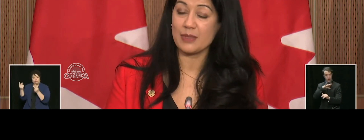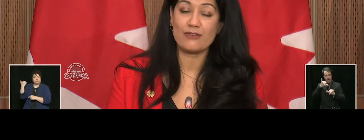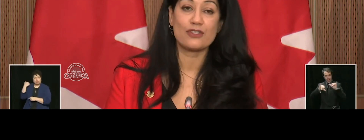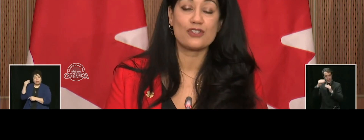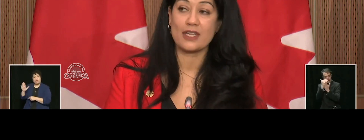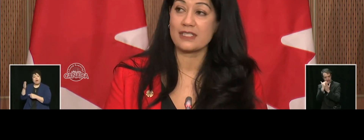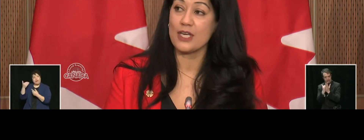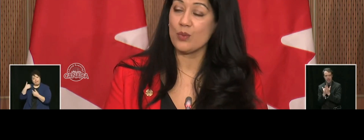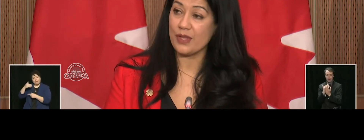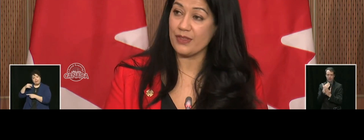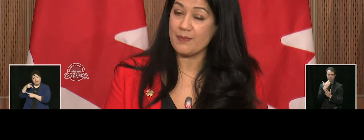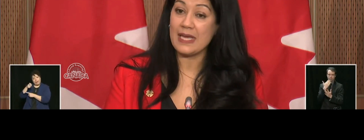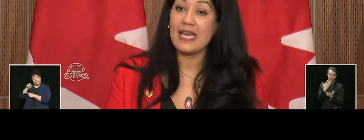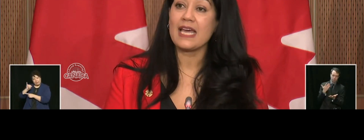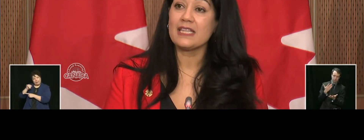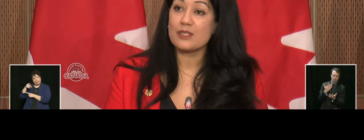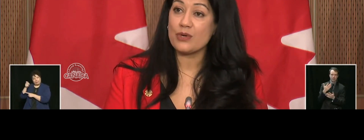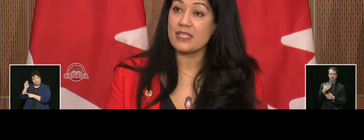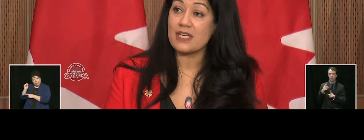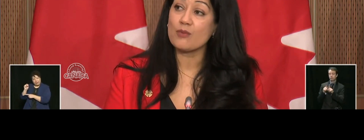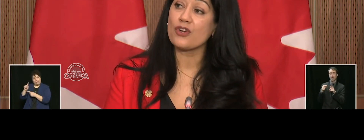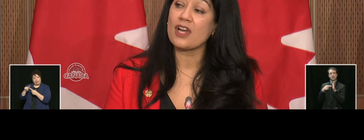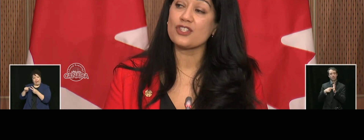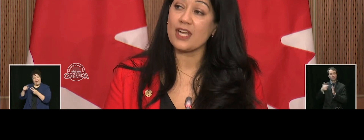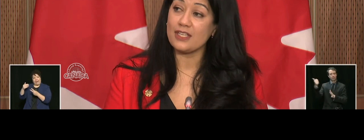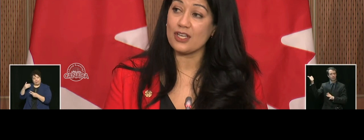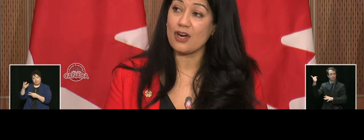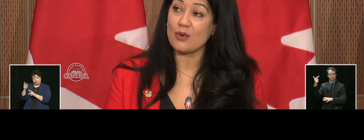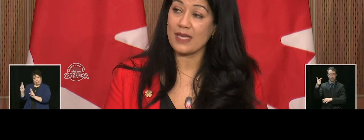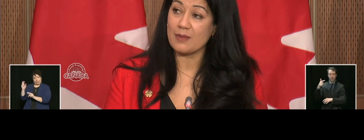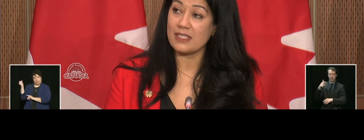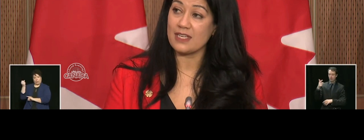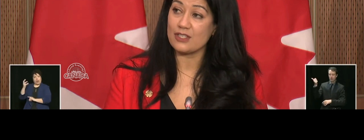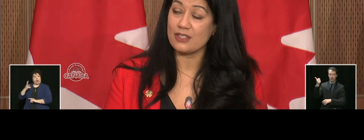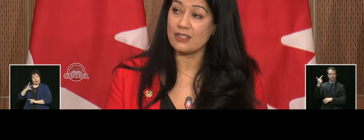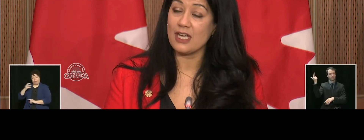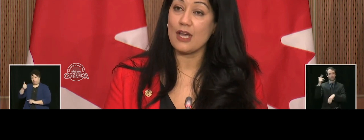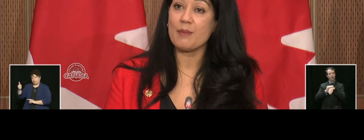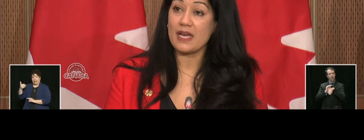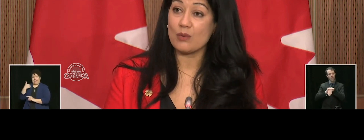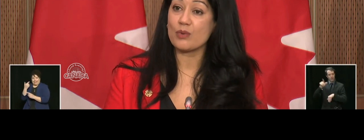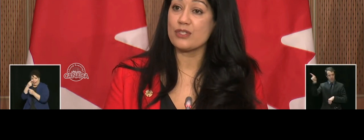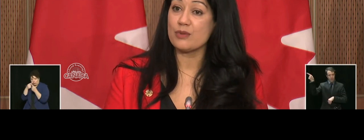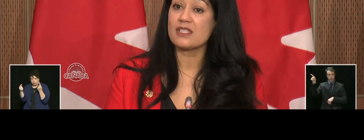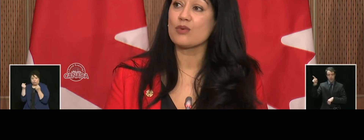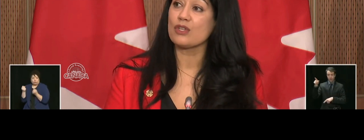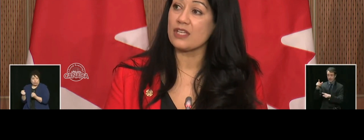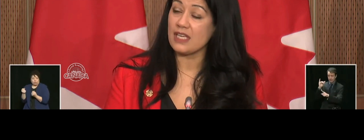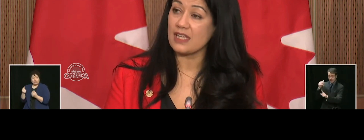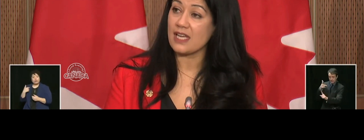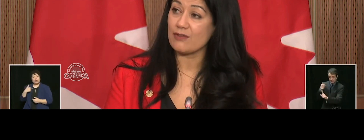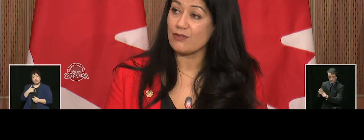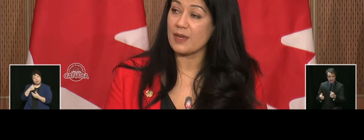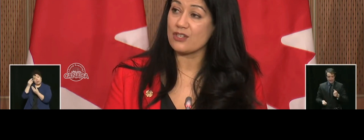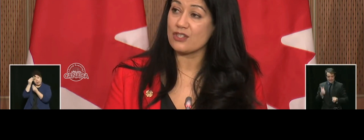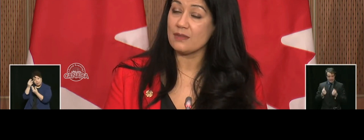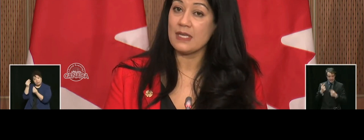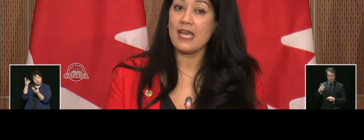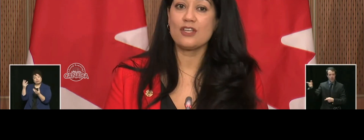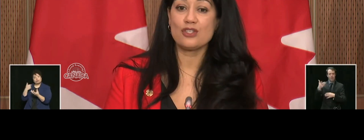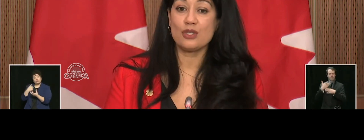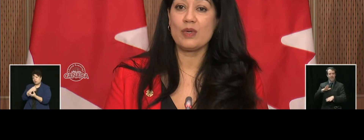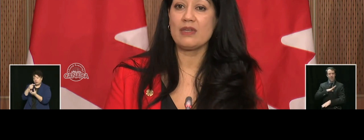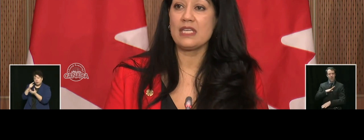adrenaline, epinephrine shots with them. At this point in time, we're not changing our recommendation, but what we're doing is that we're looking at that